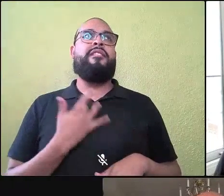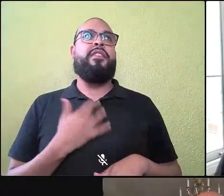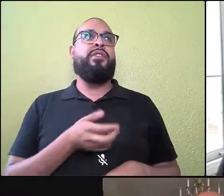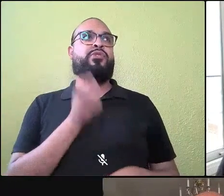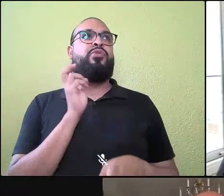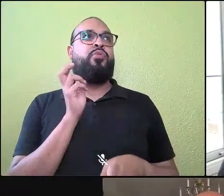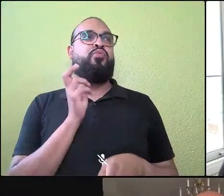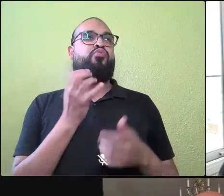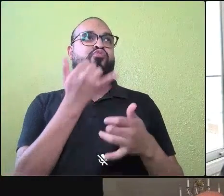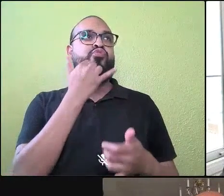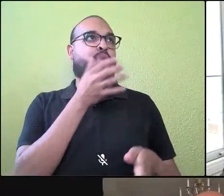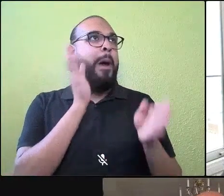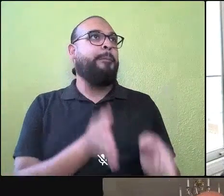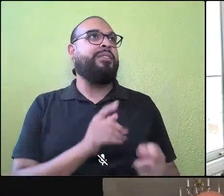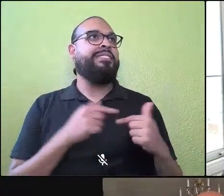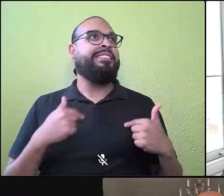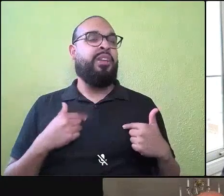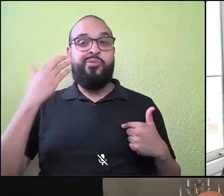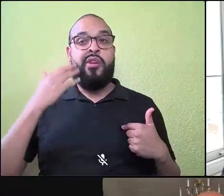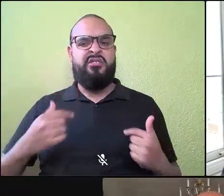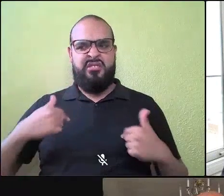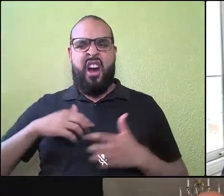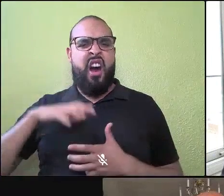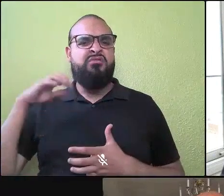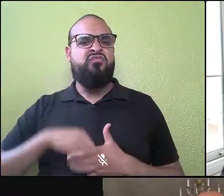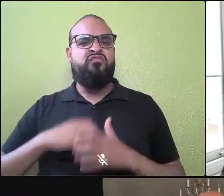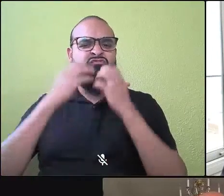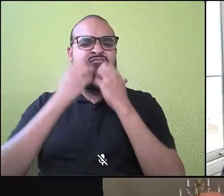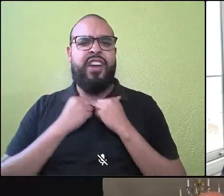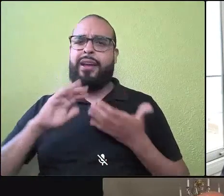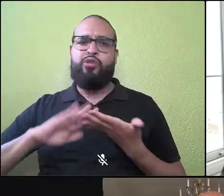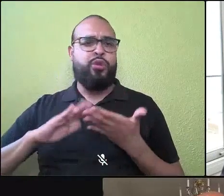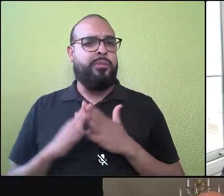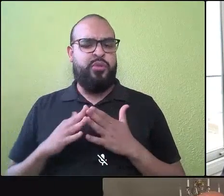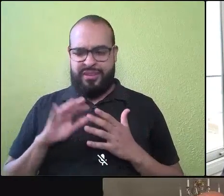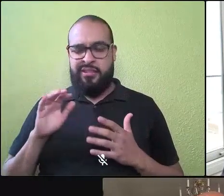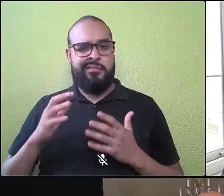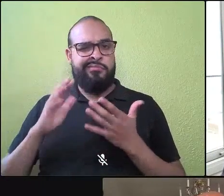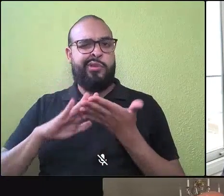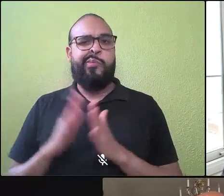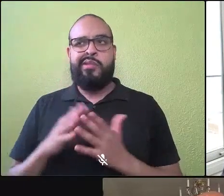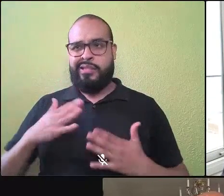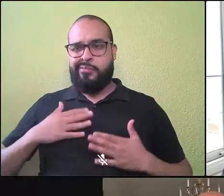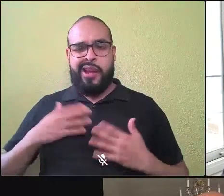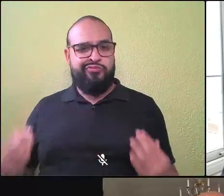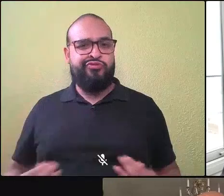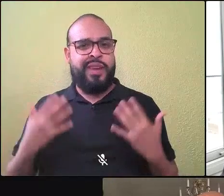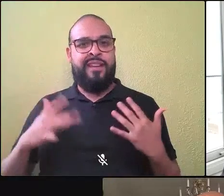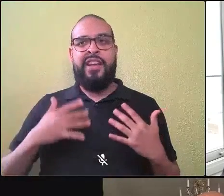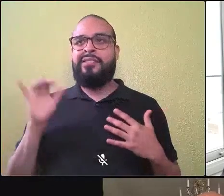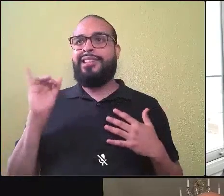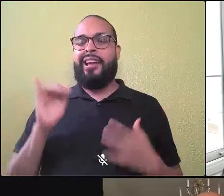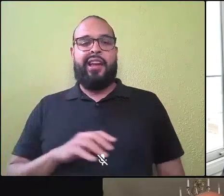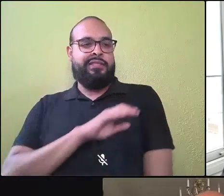like the force, right? And I'm a huge Star Wars person. I think for me, even using the Star Wars reference, it's our job